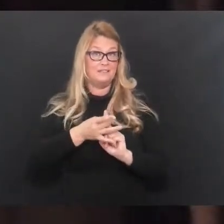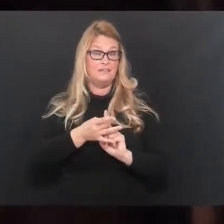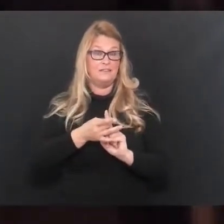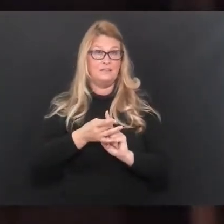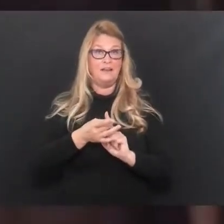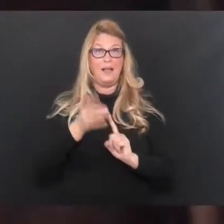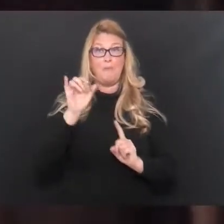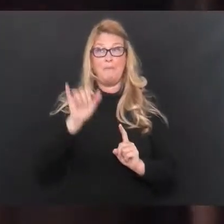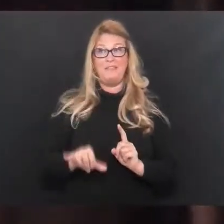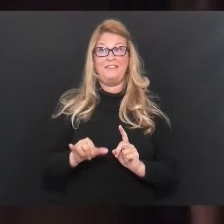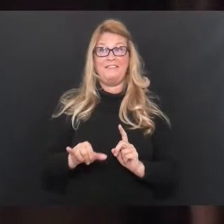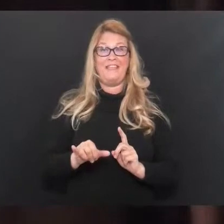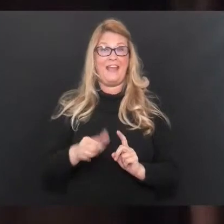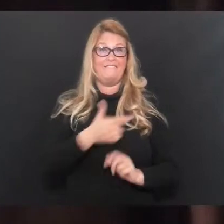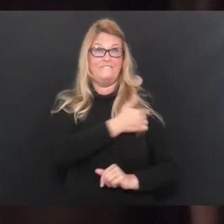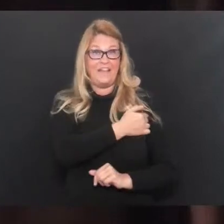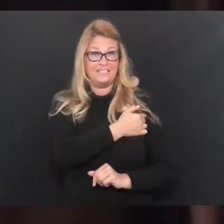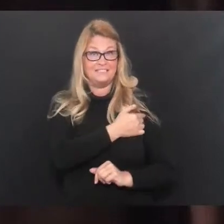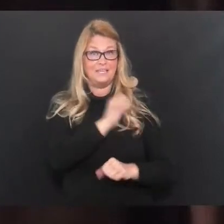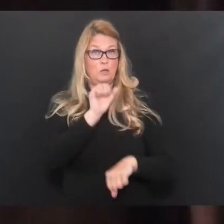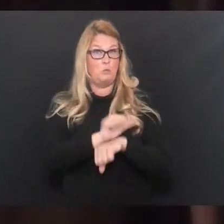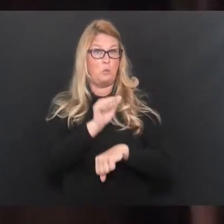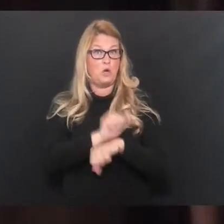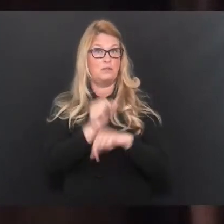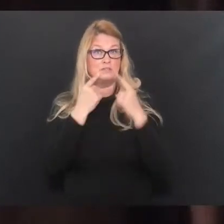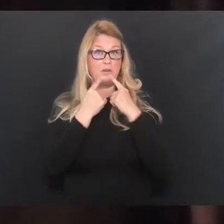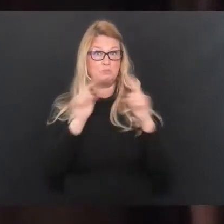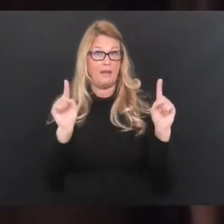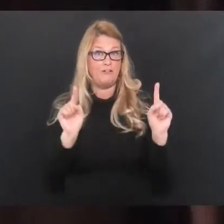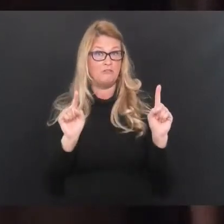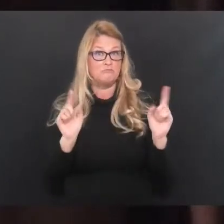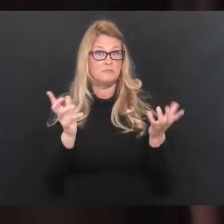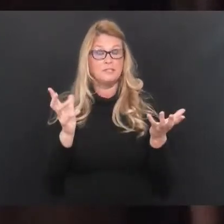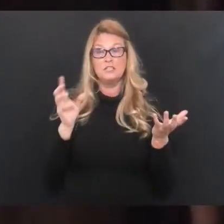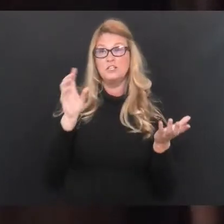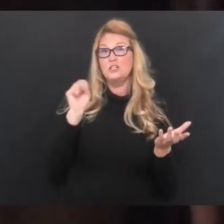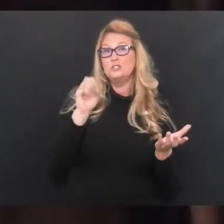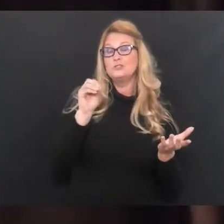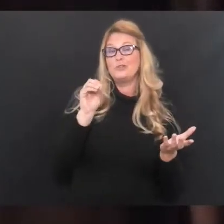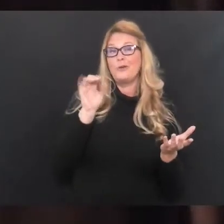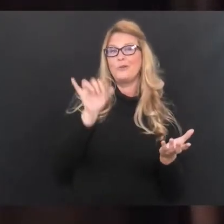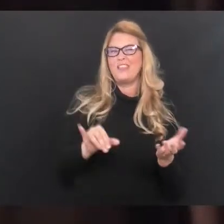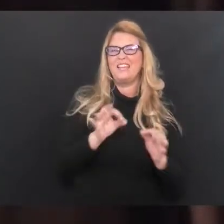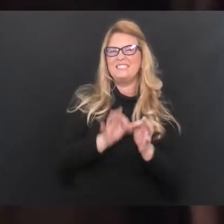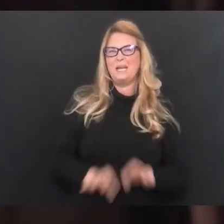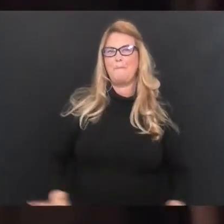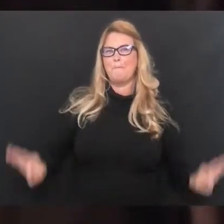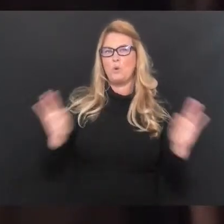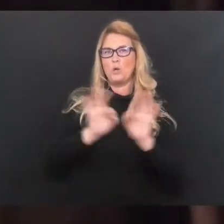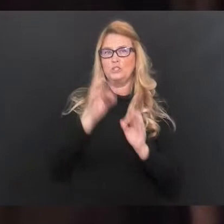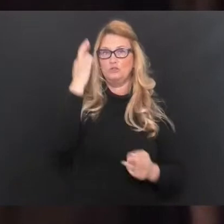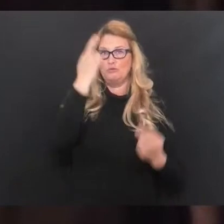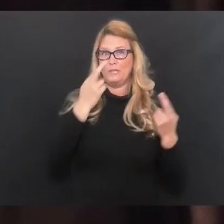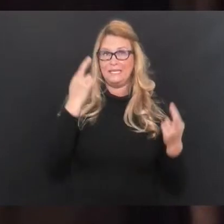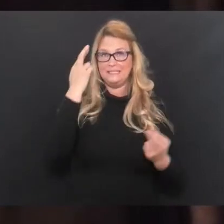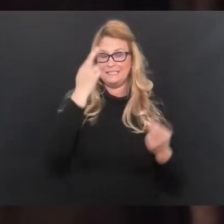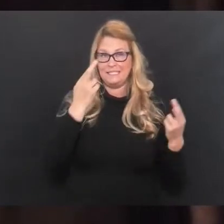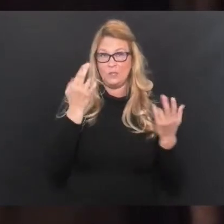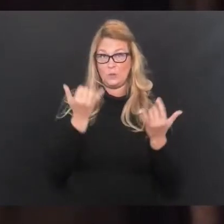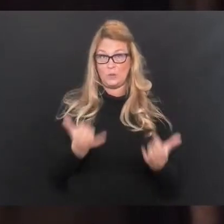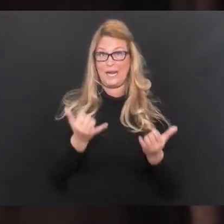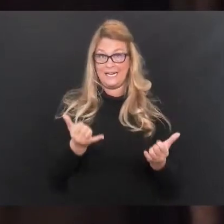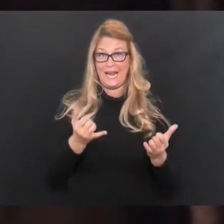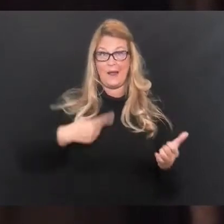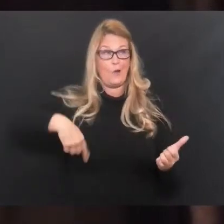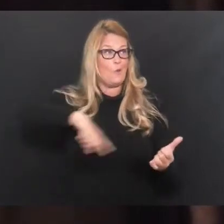the vaccines work much better than that. So that is really a critical reason why right now, particularly, we